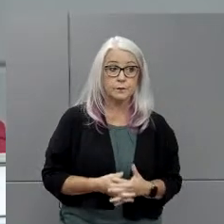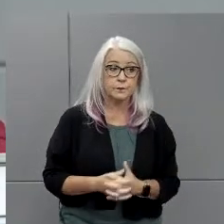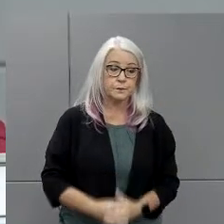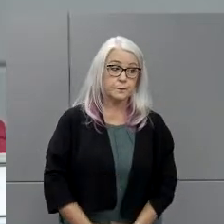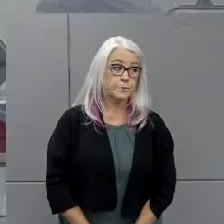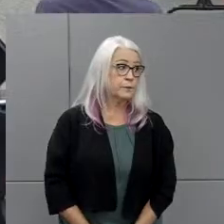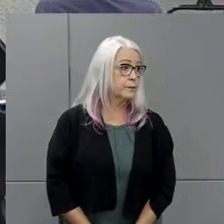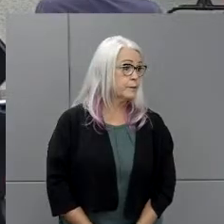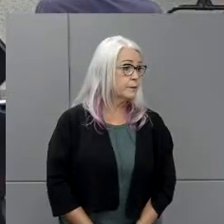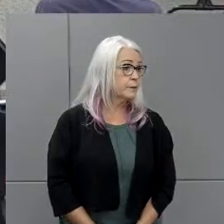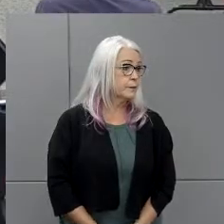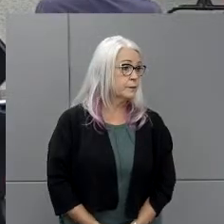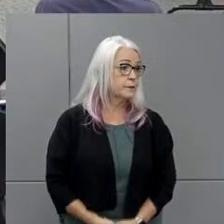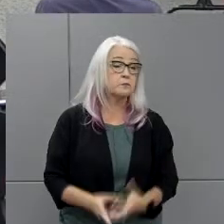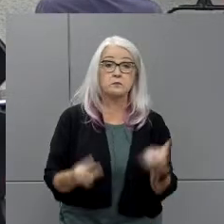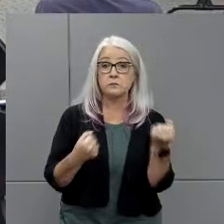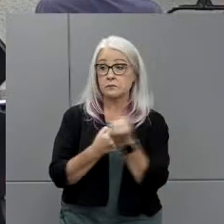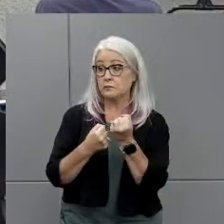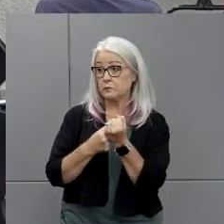Support.